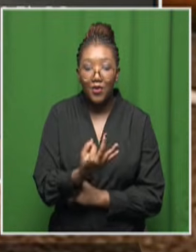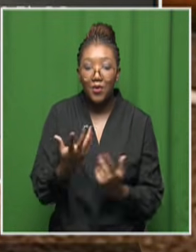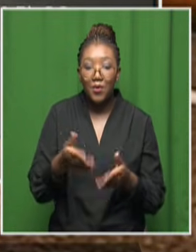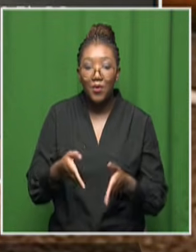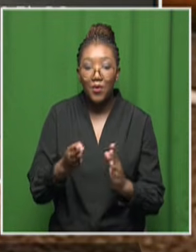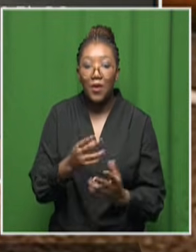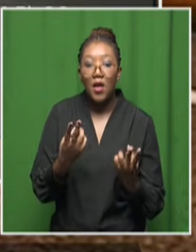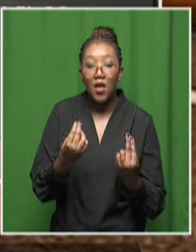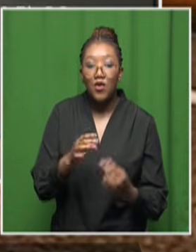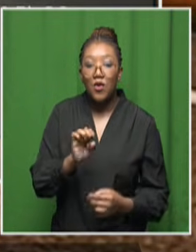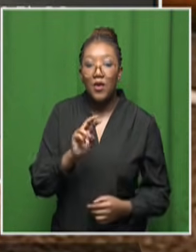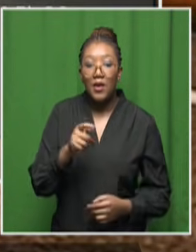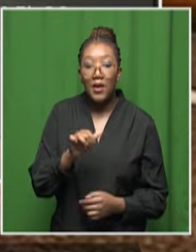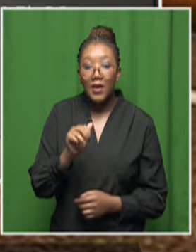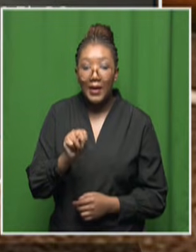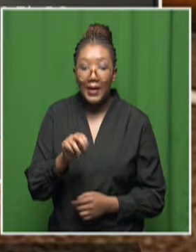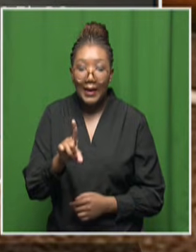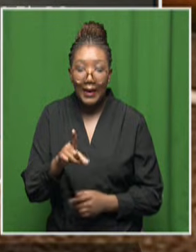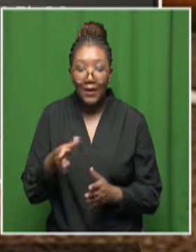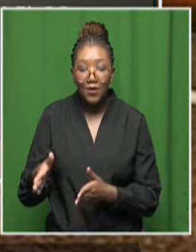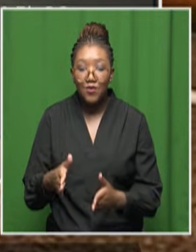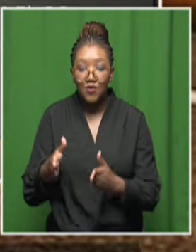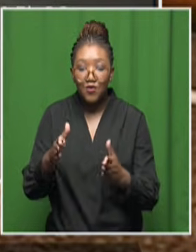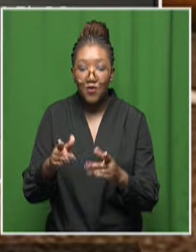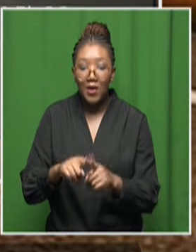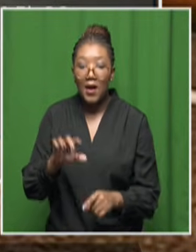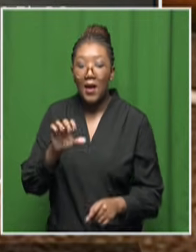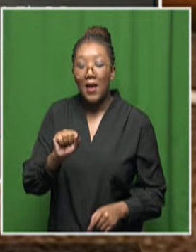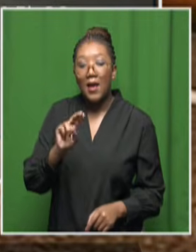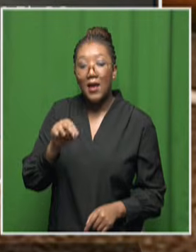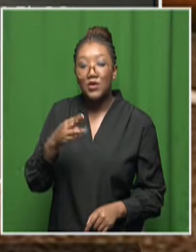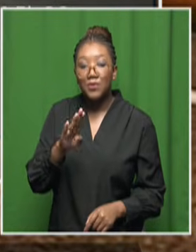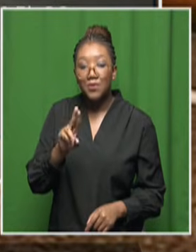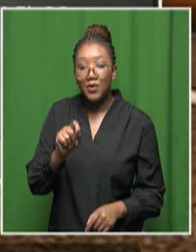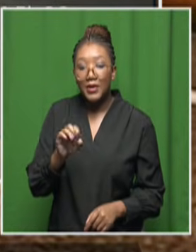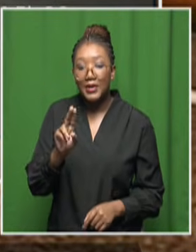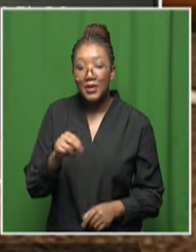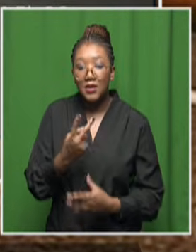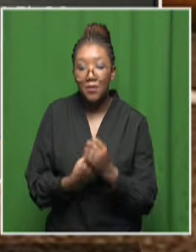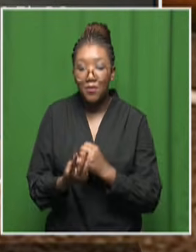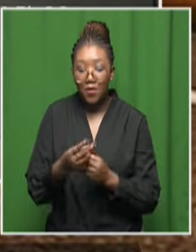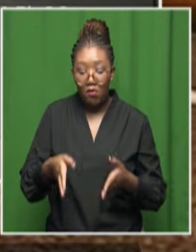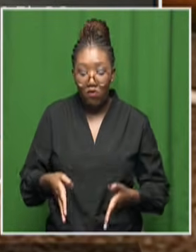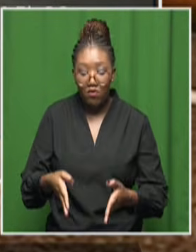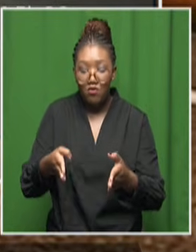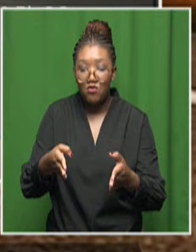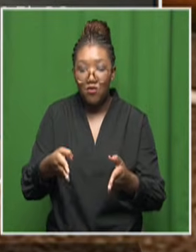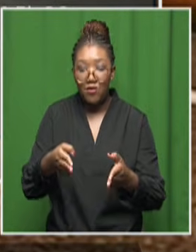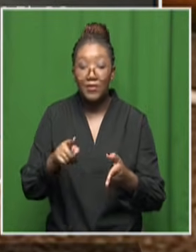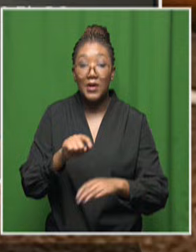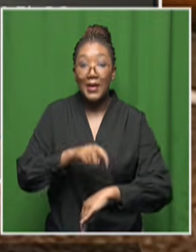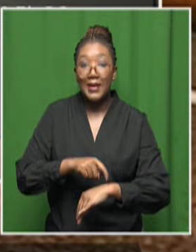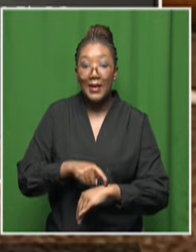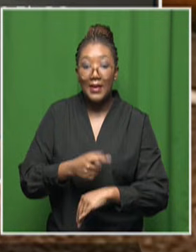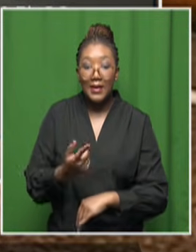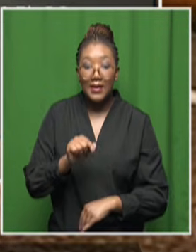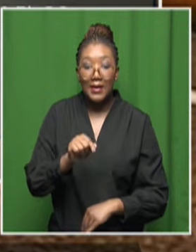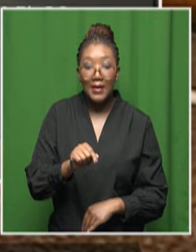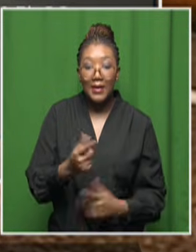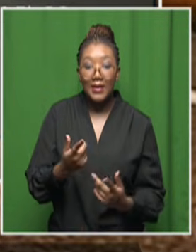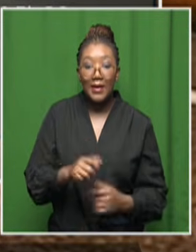England Road and Ashburton, and they'll be blasting around Market Road, which is between those two closure points. So 3:30 the closure goes